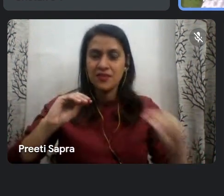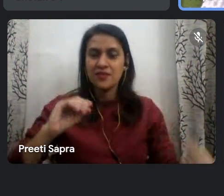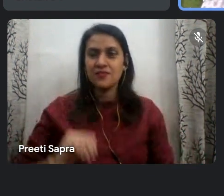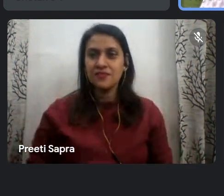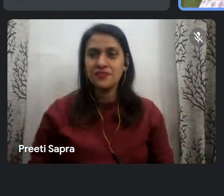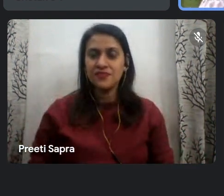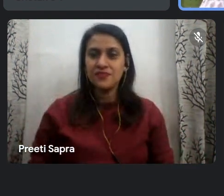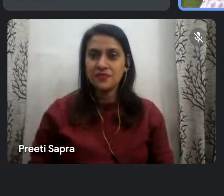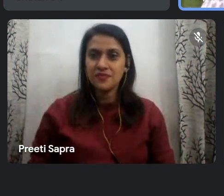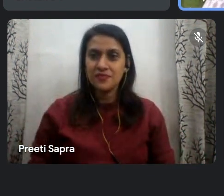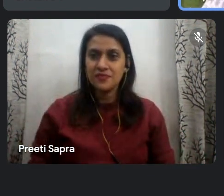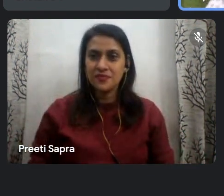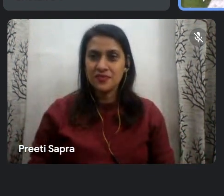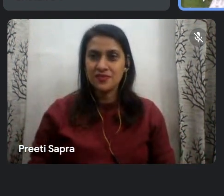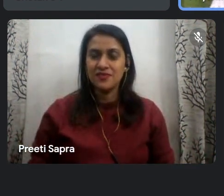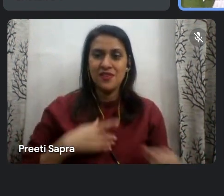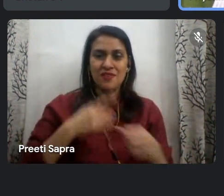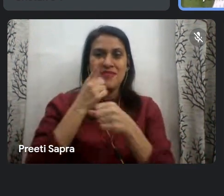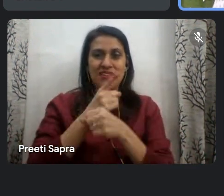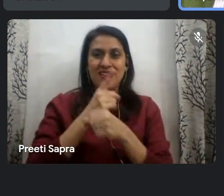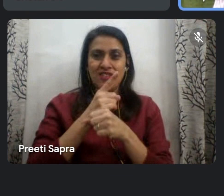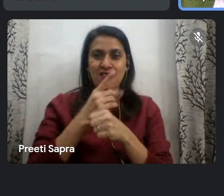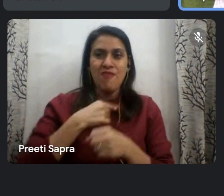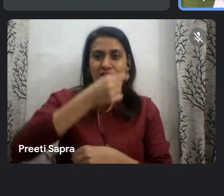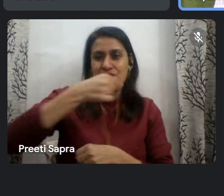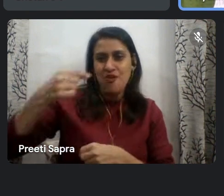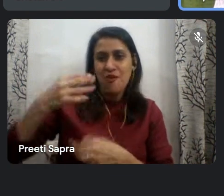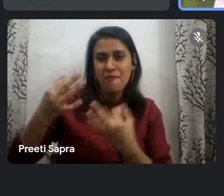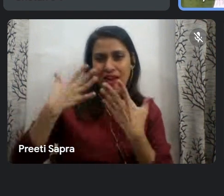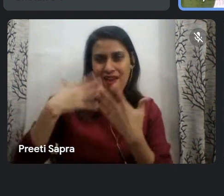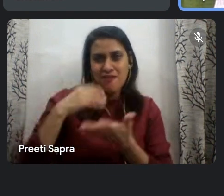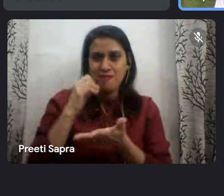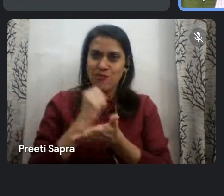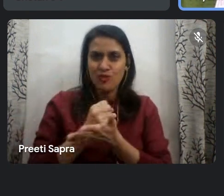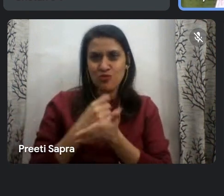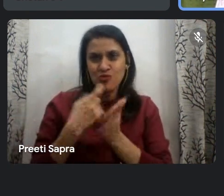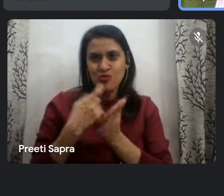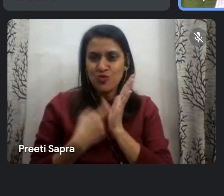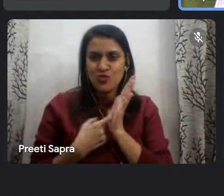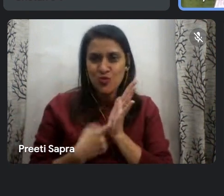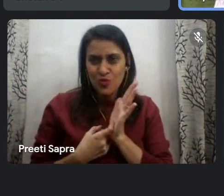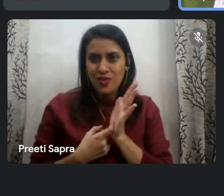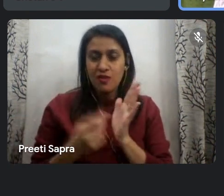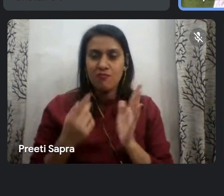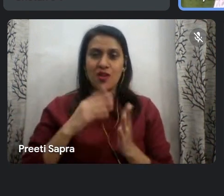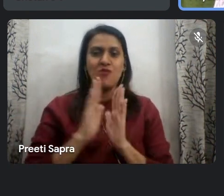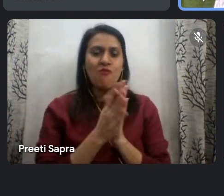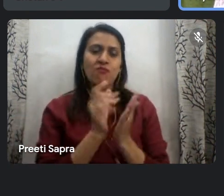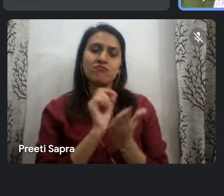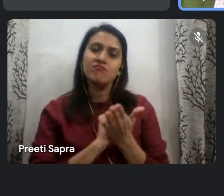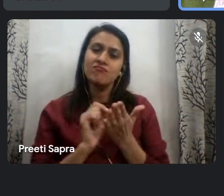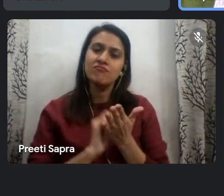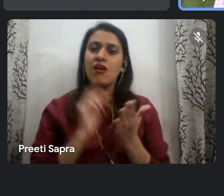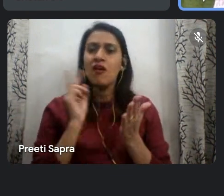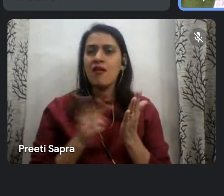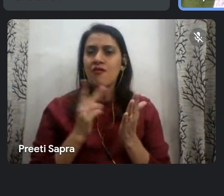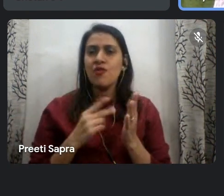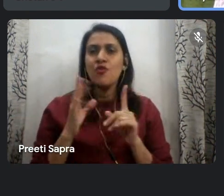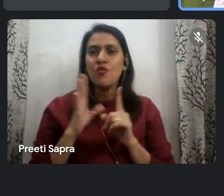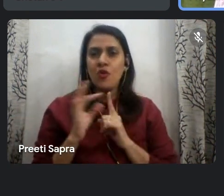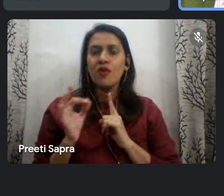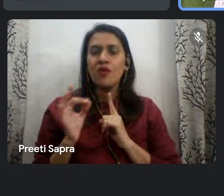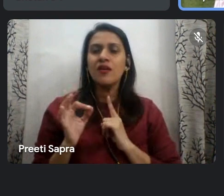like beautiful handwriting and be able to write diaries and things like that. And every time I think I write